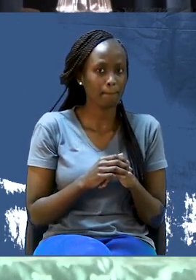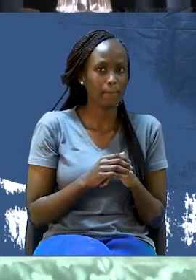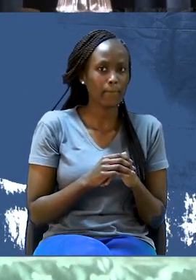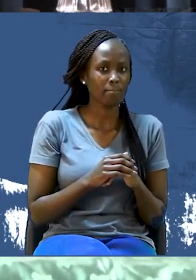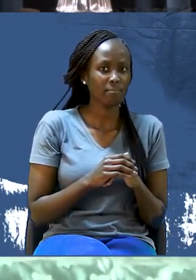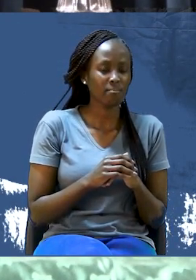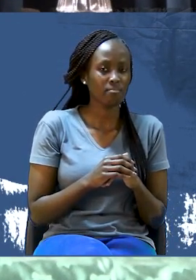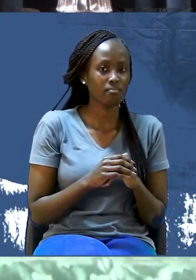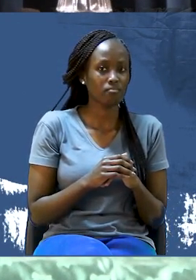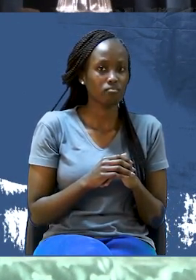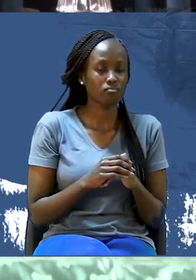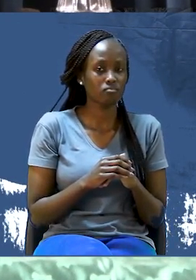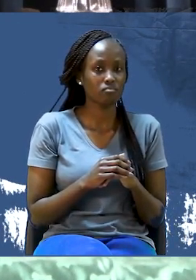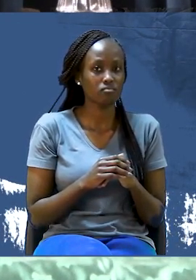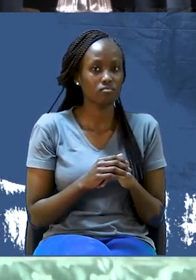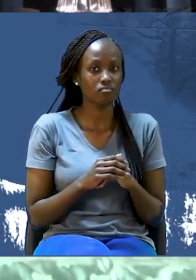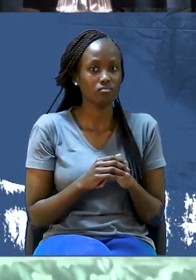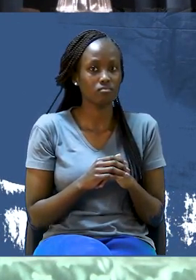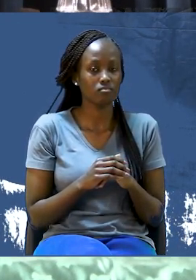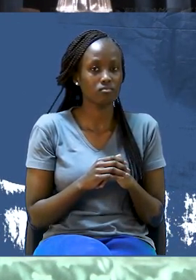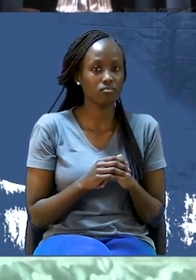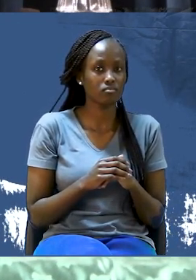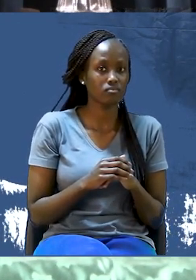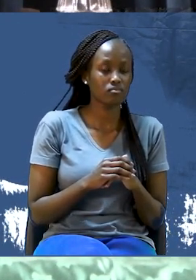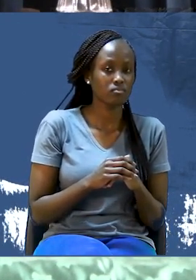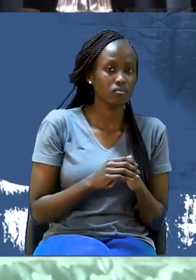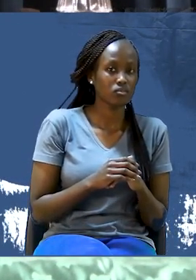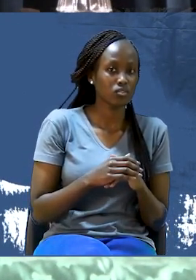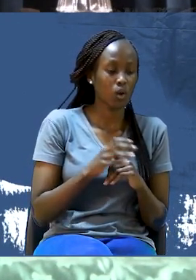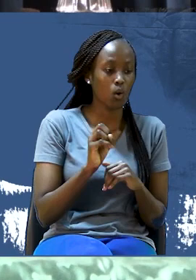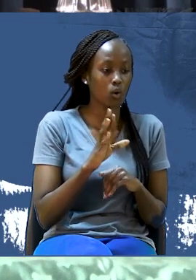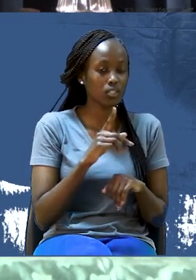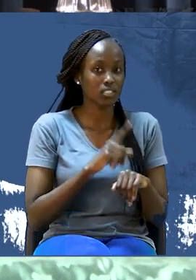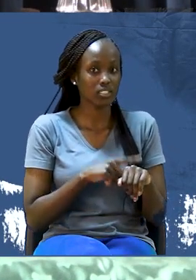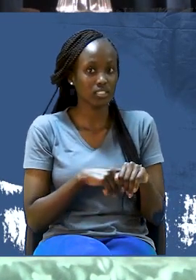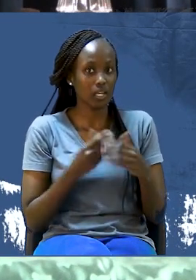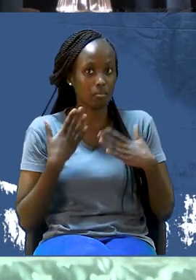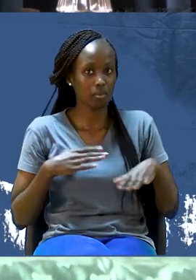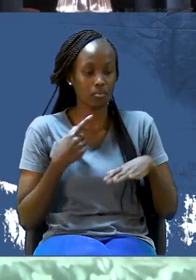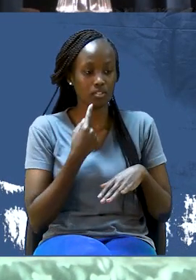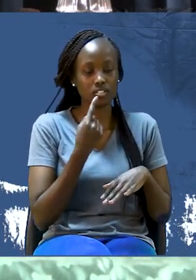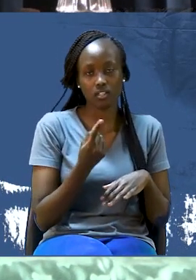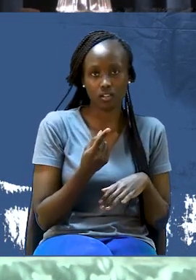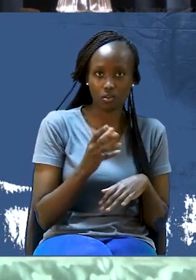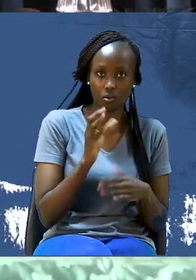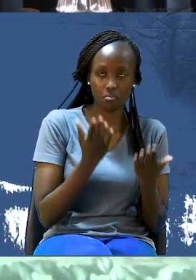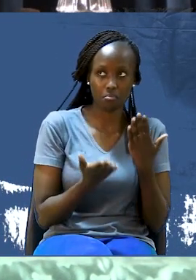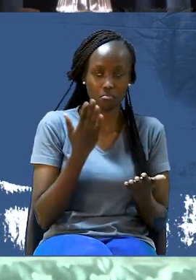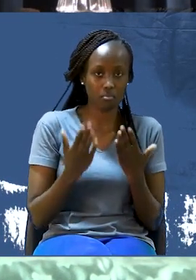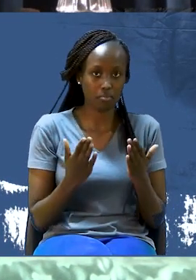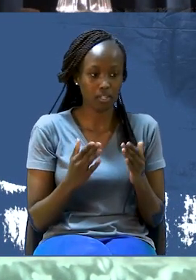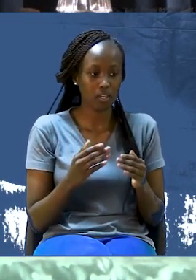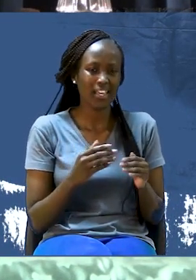nature do you struggle with? And then people start answering things like, you know, the church needs to be holy. No, it is about